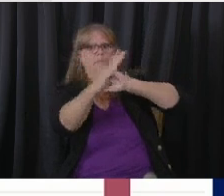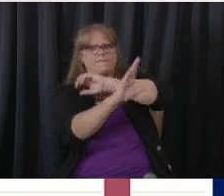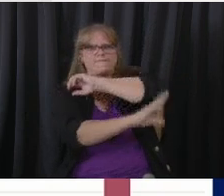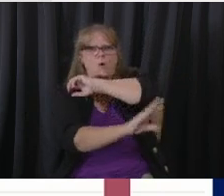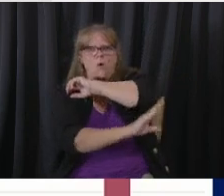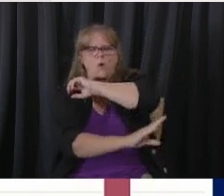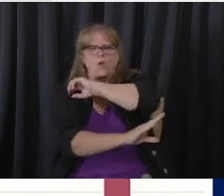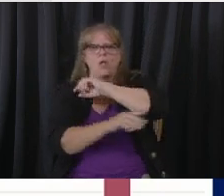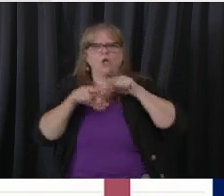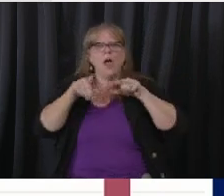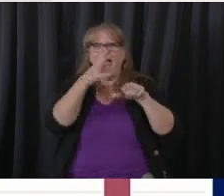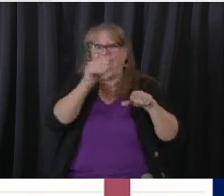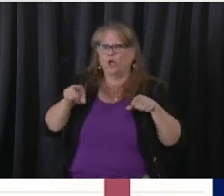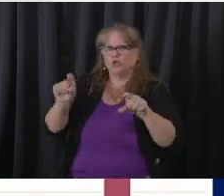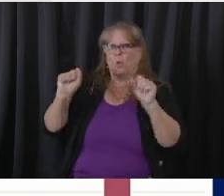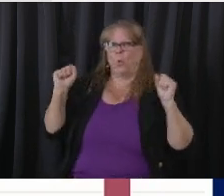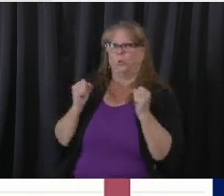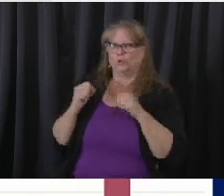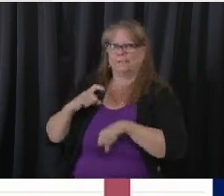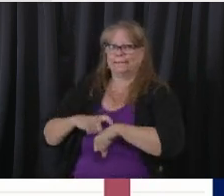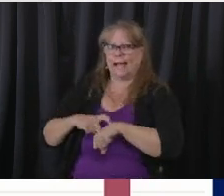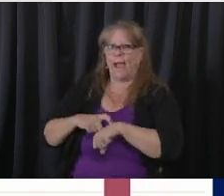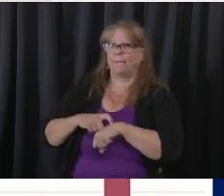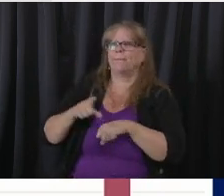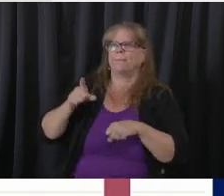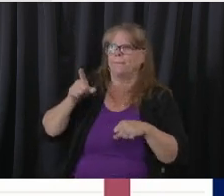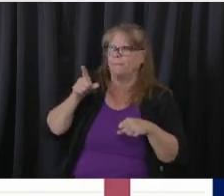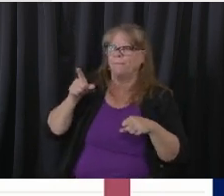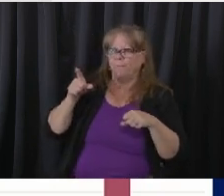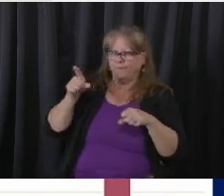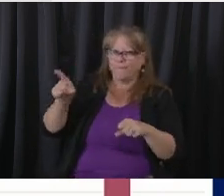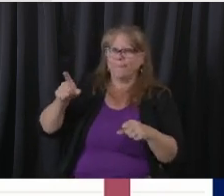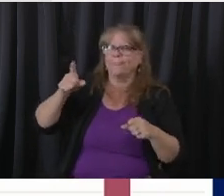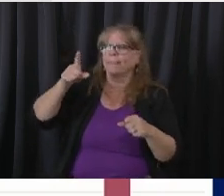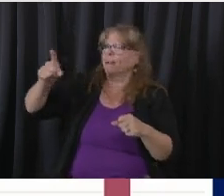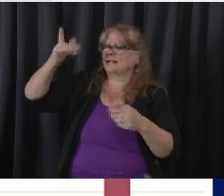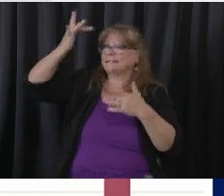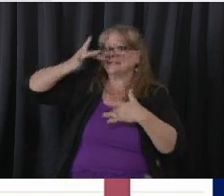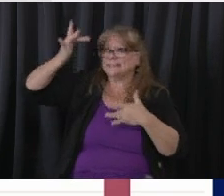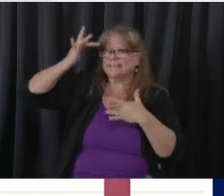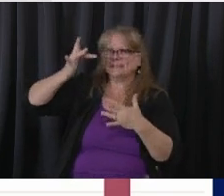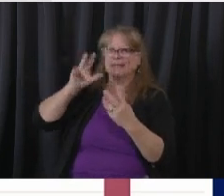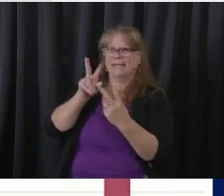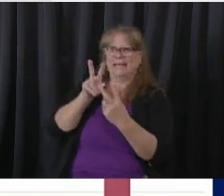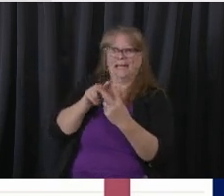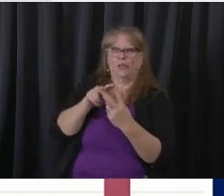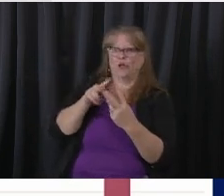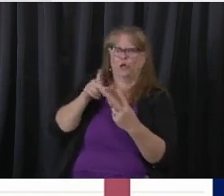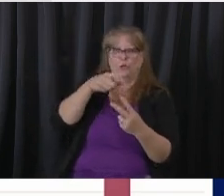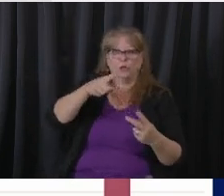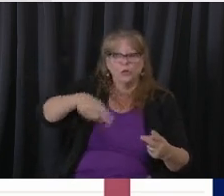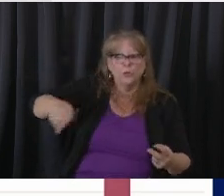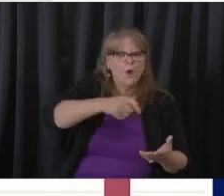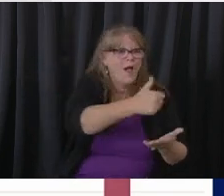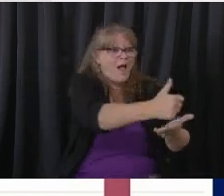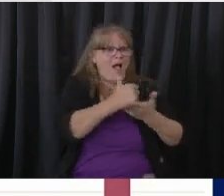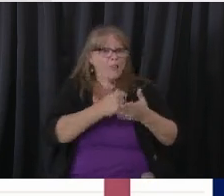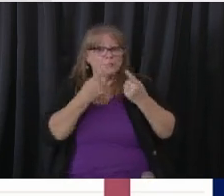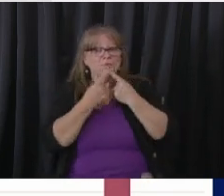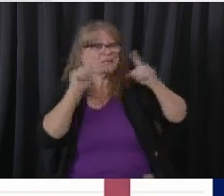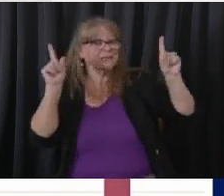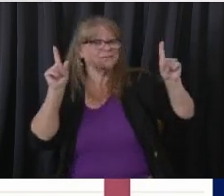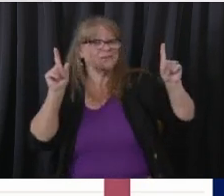really set us up for some success or some challenges potentially as we move into the Thanksgiving and winter holiday season.